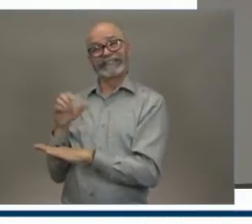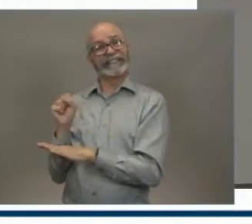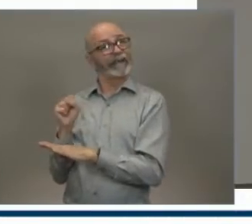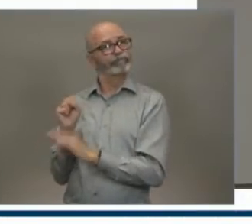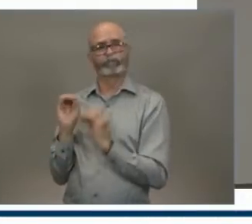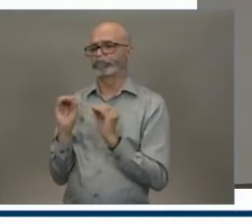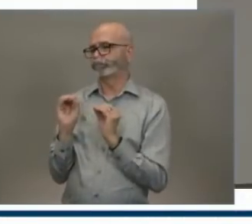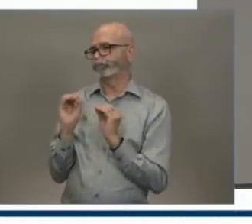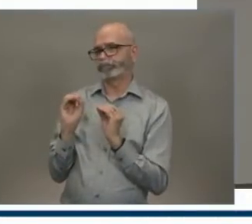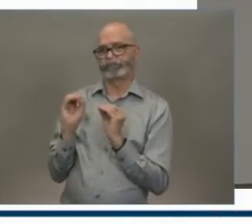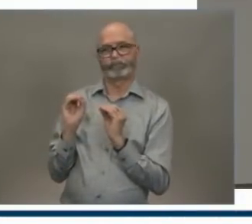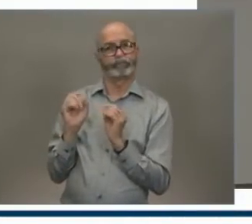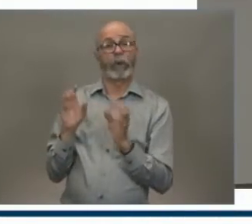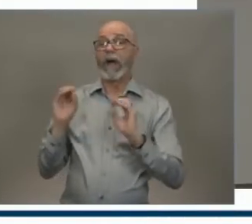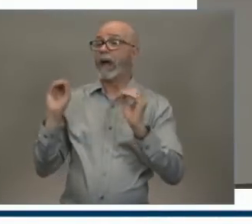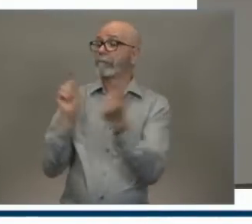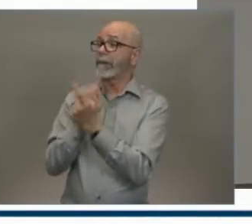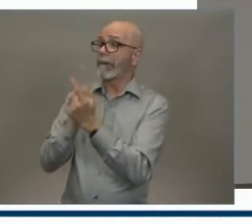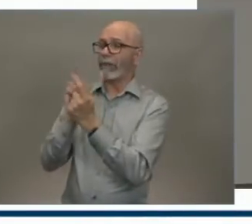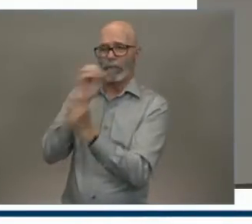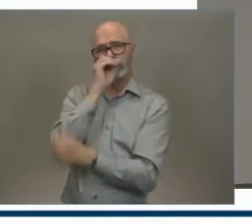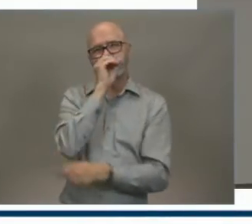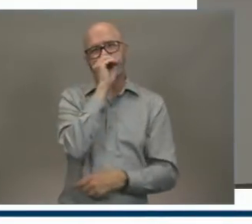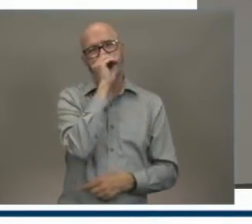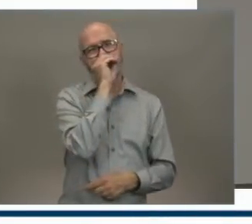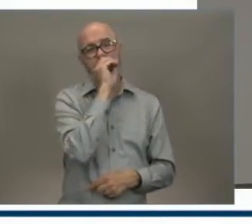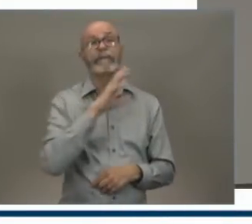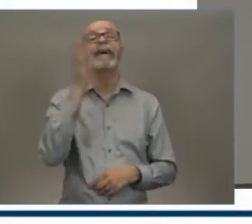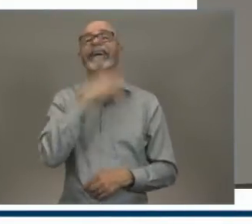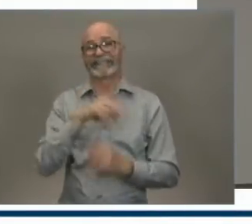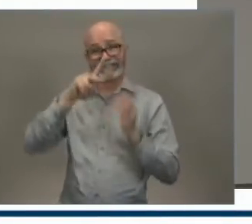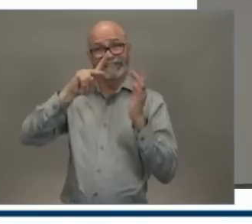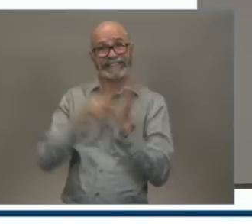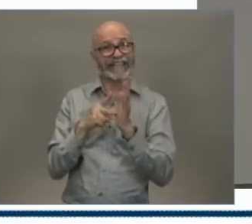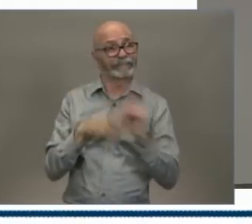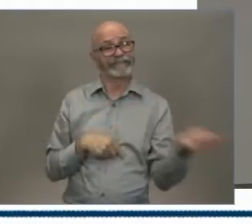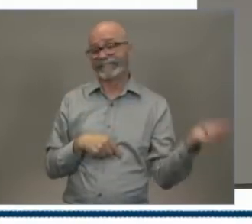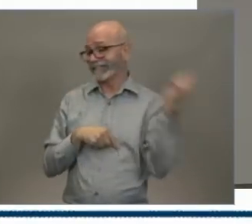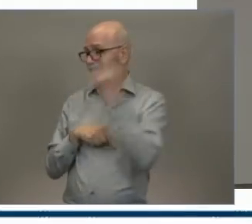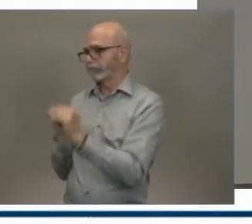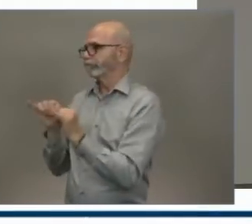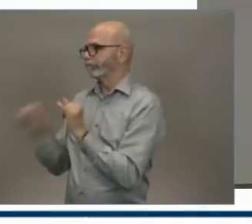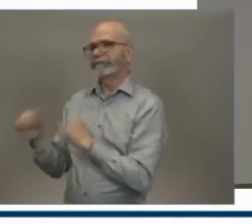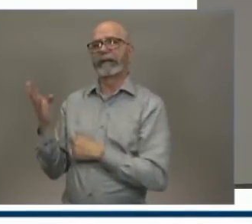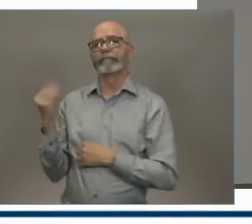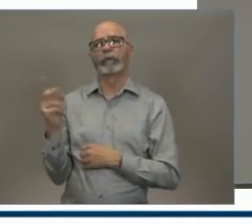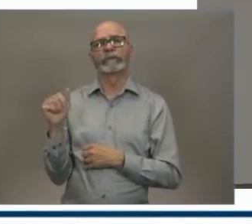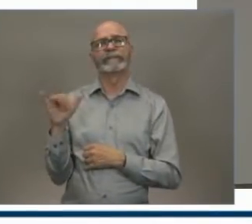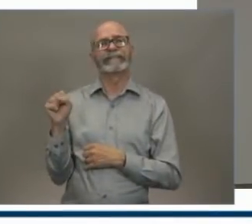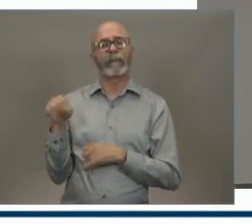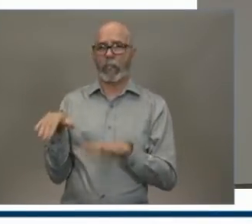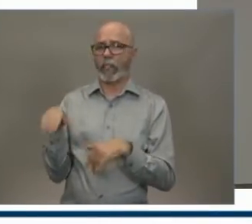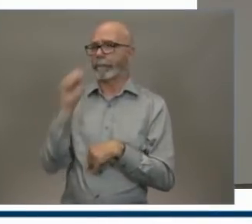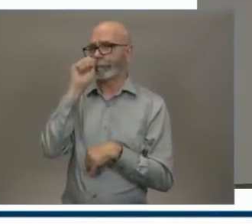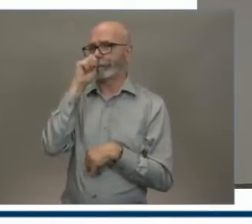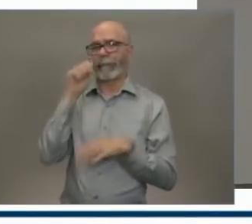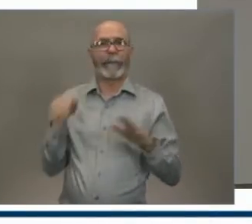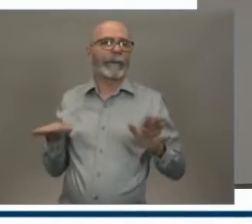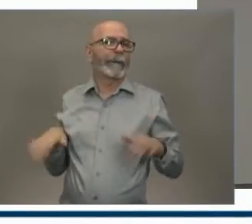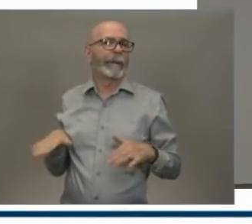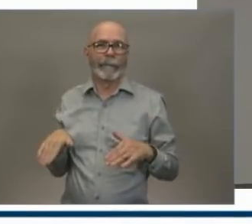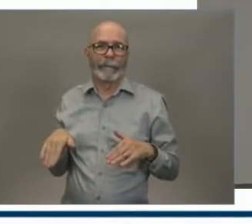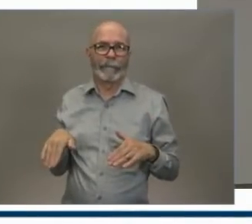the person isolated, they did not get tested at day 6 to 8. Even if they they may well have tested